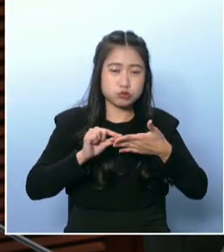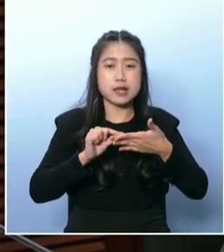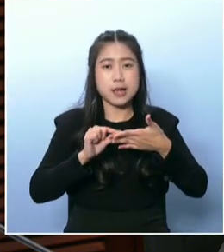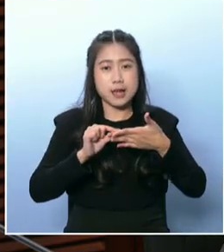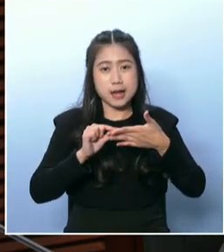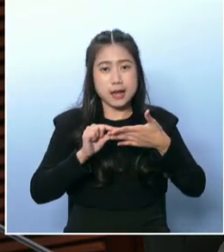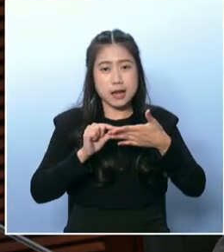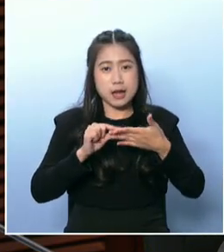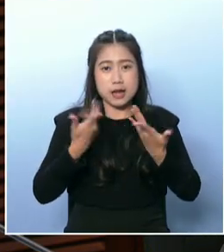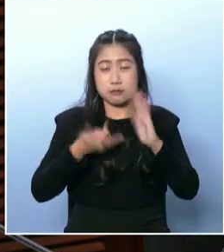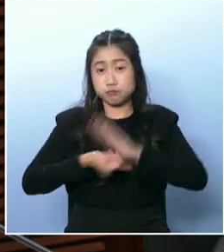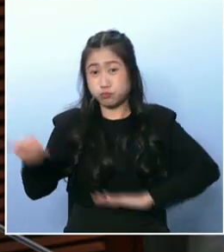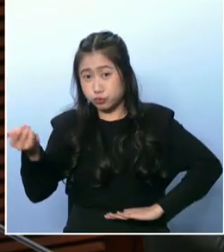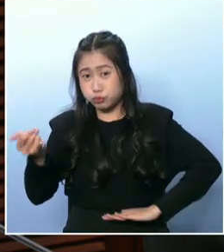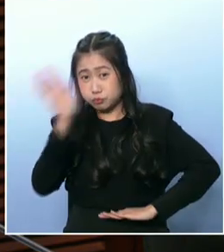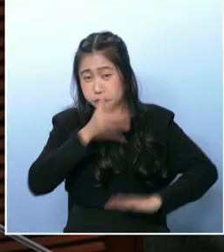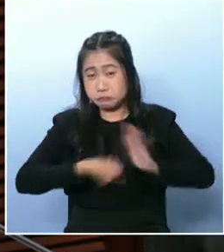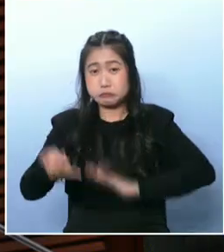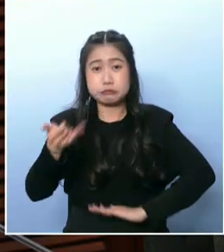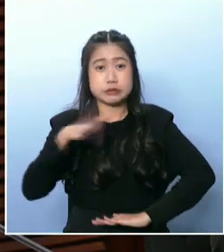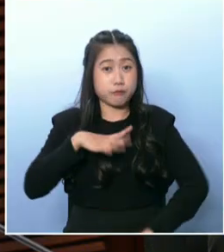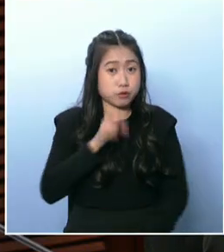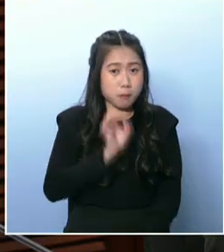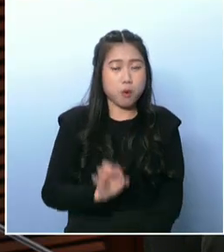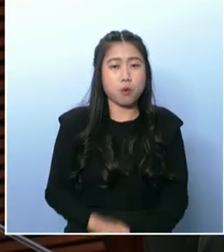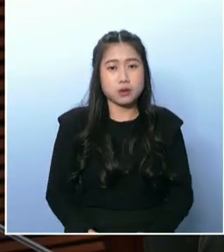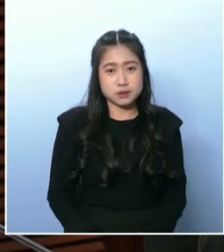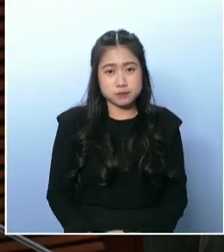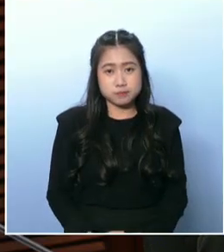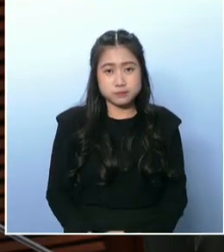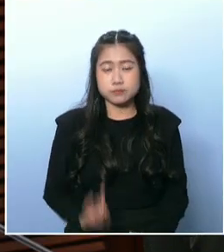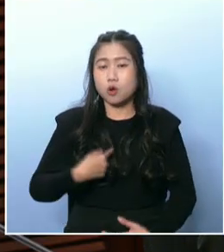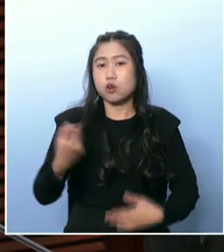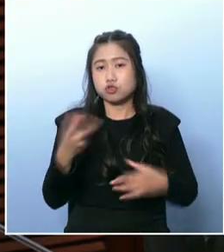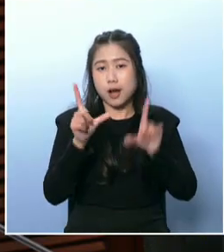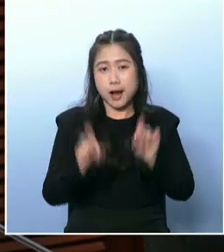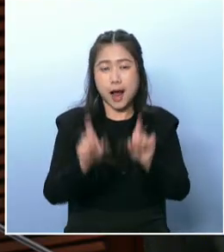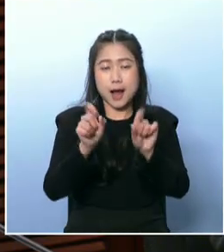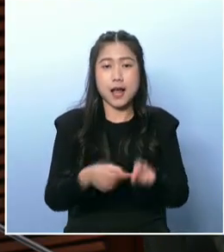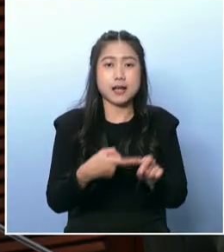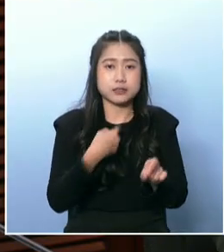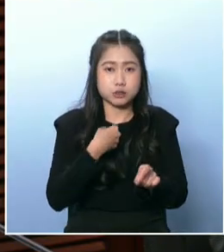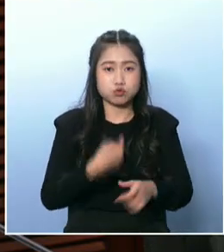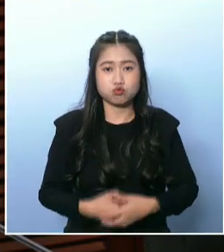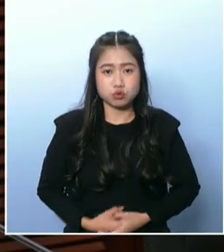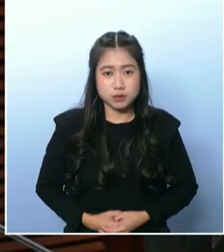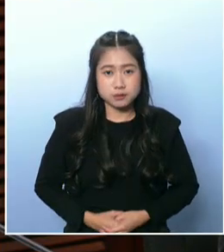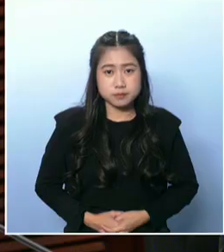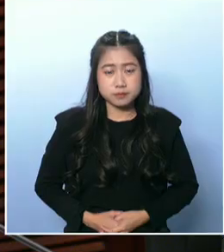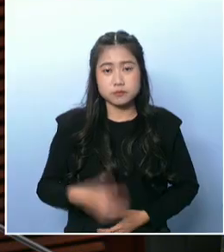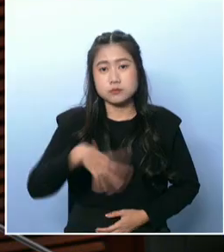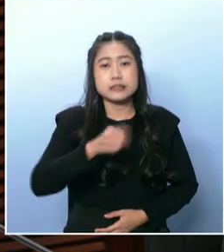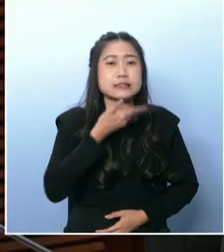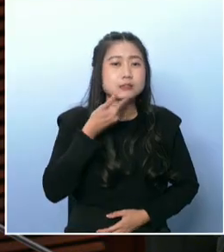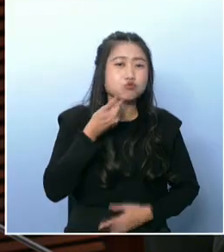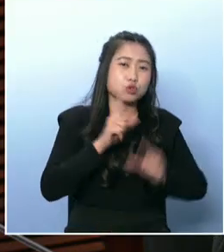centers, whether there would be cases that PWDs would run away from the hostels. I would like